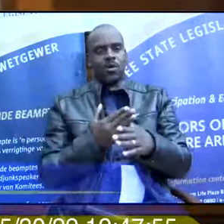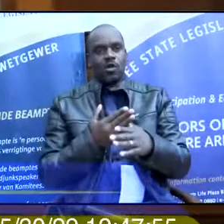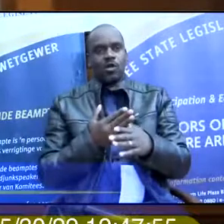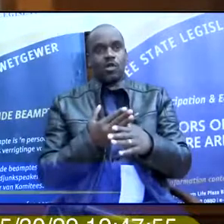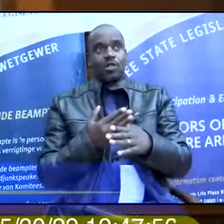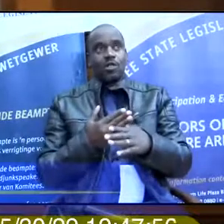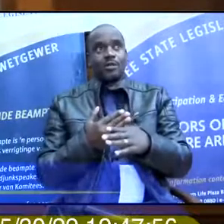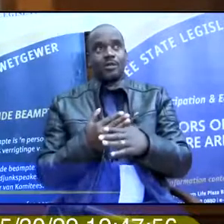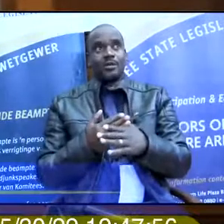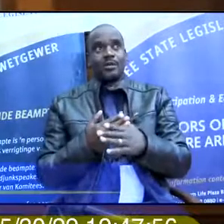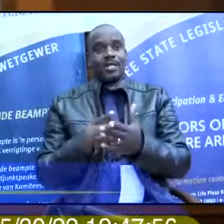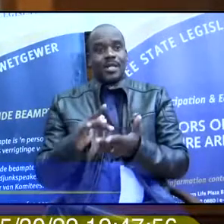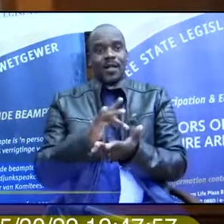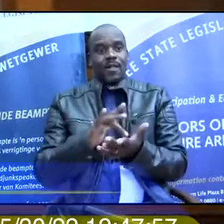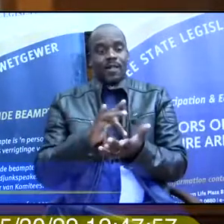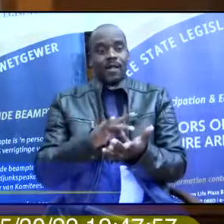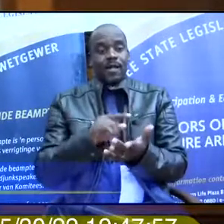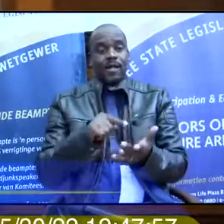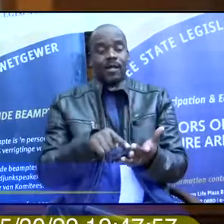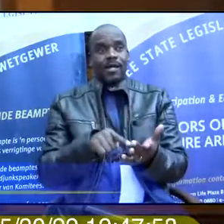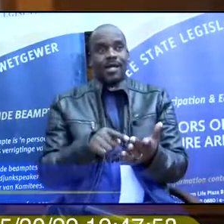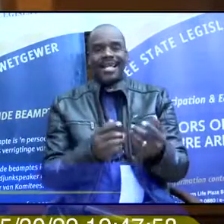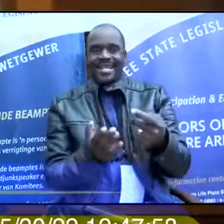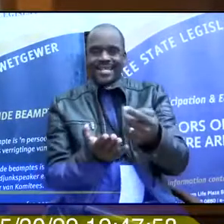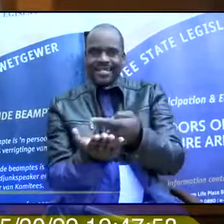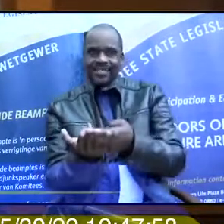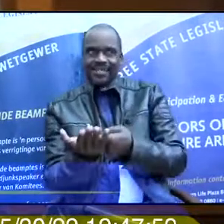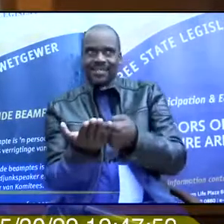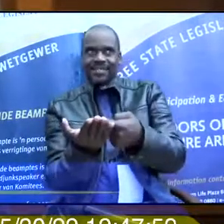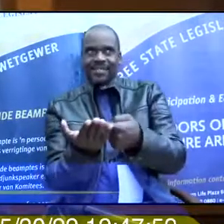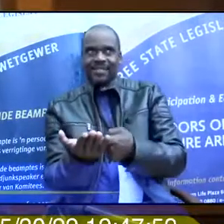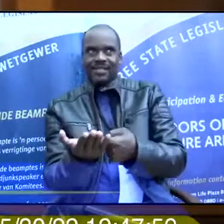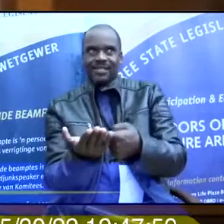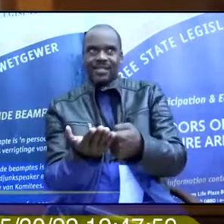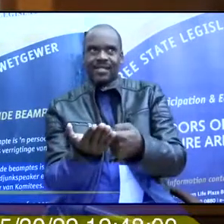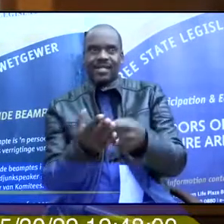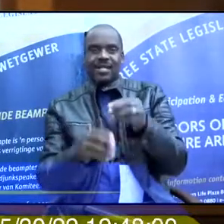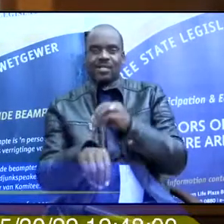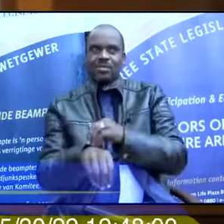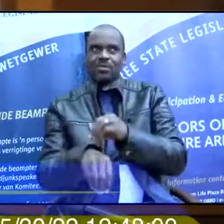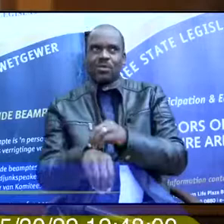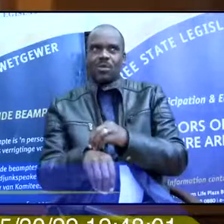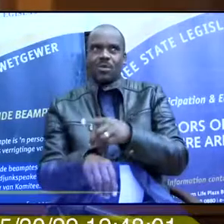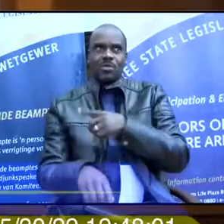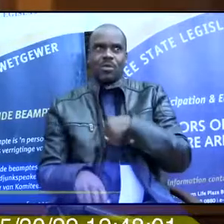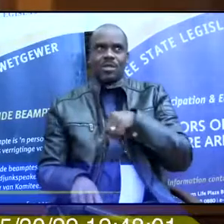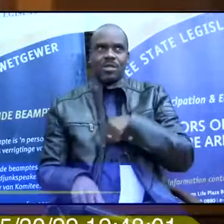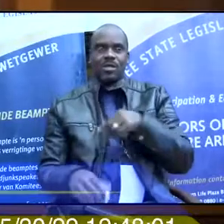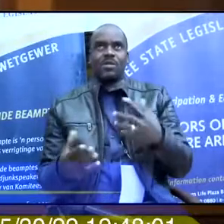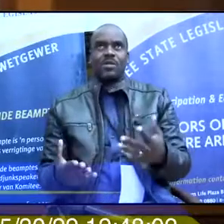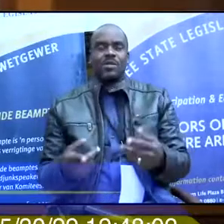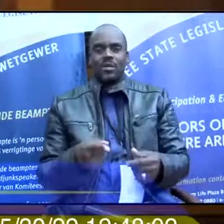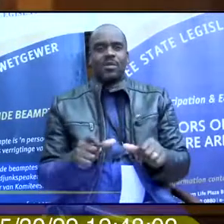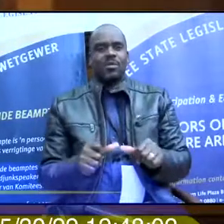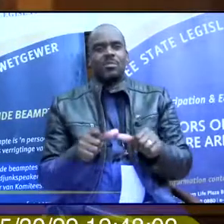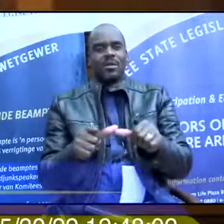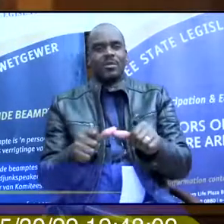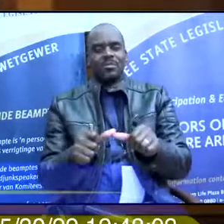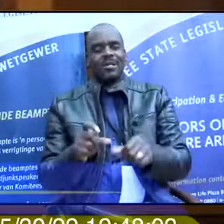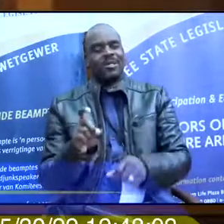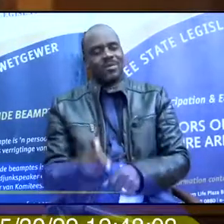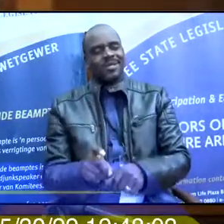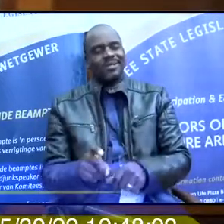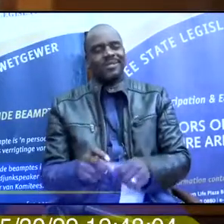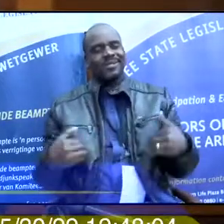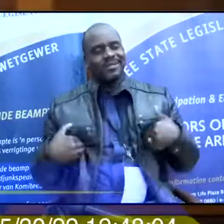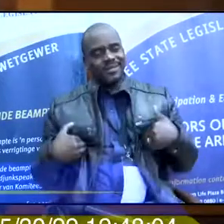management includes counsellors and management when when when that bargaining process must kick-start at